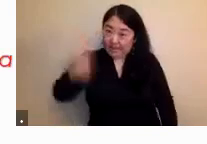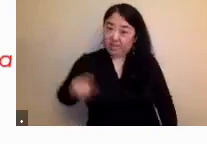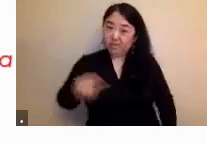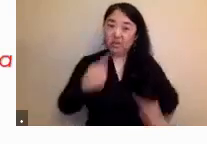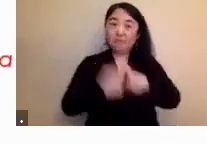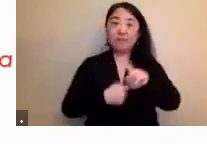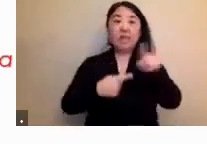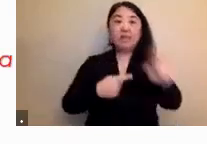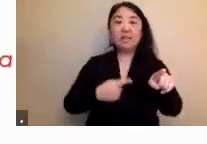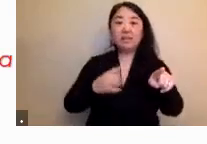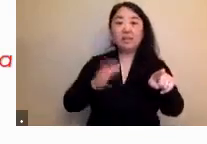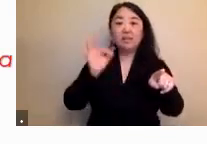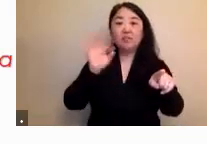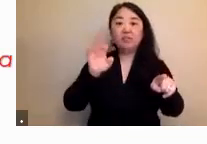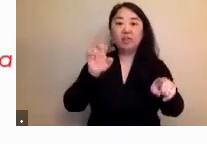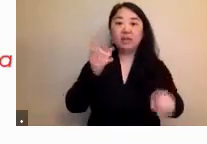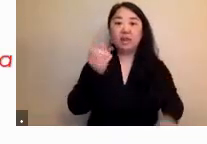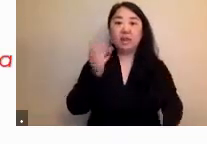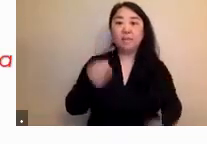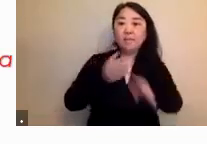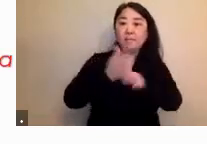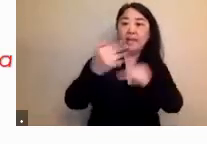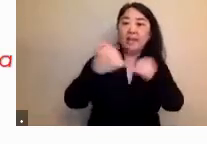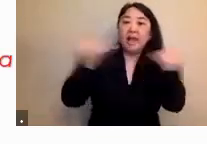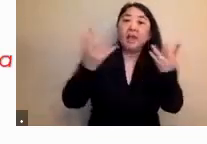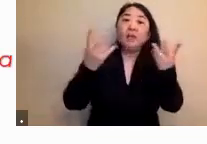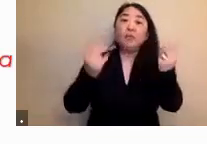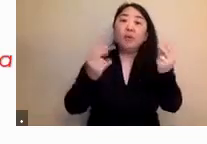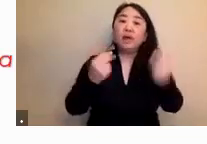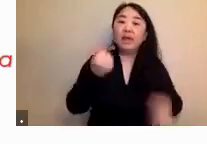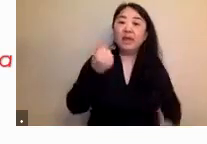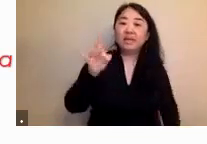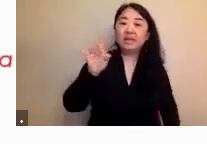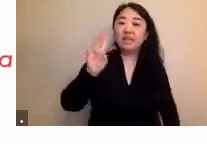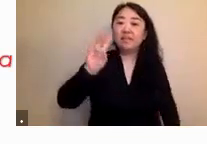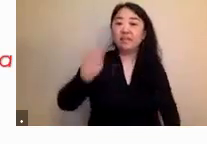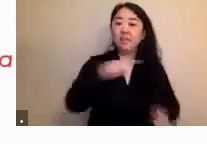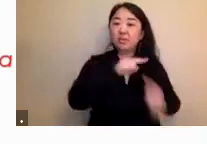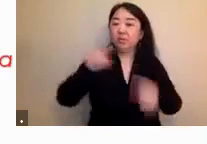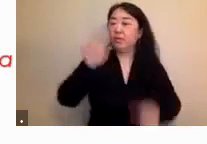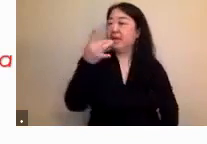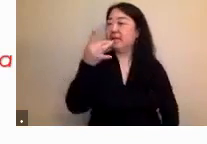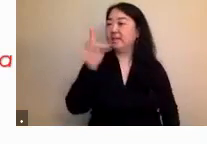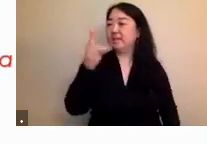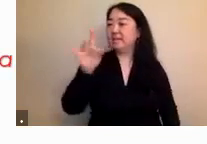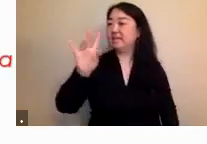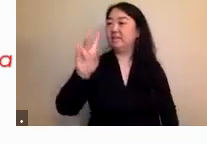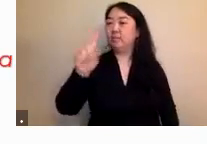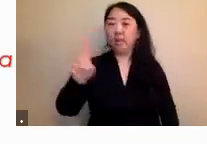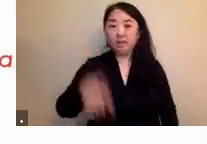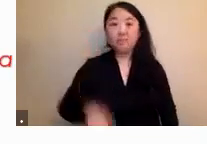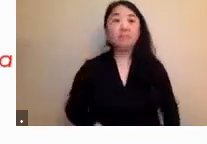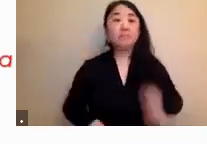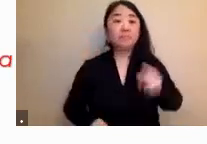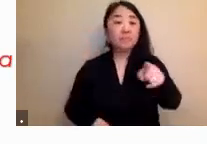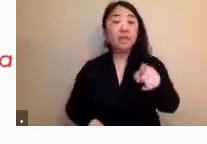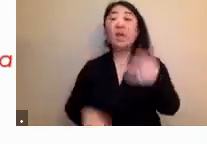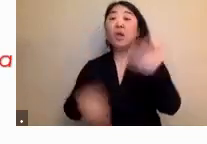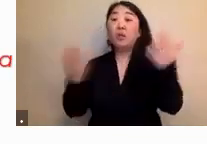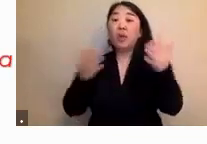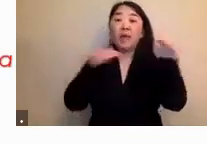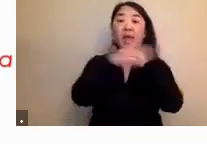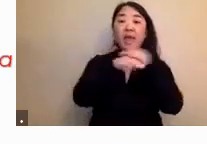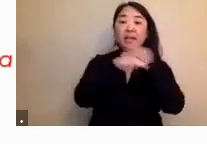Main Line of 1870 and 18 through 1871. And this is an access